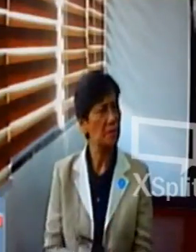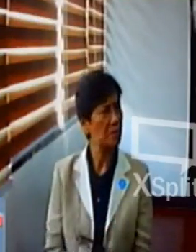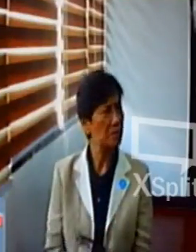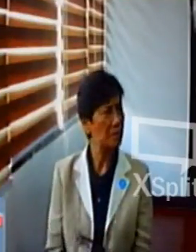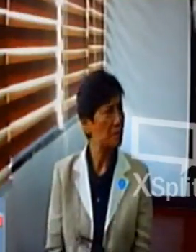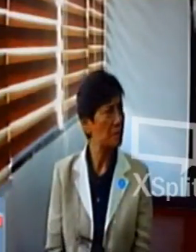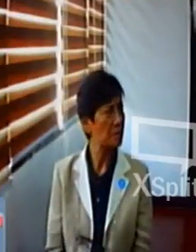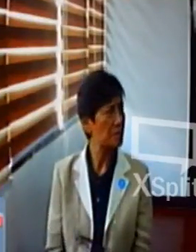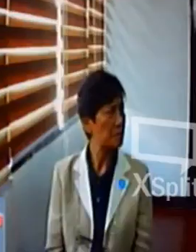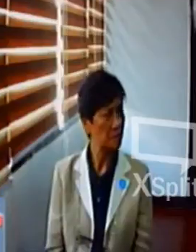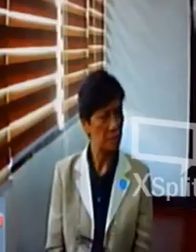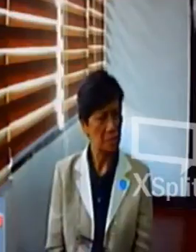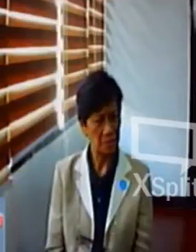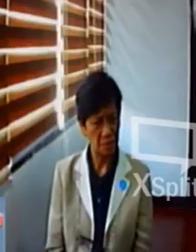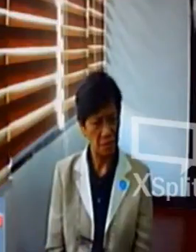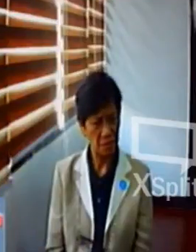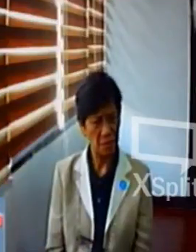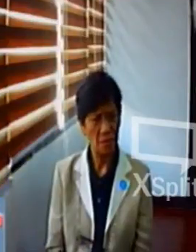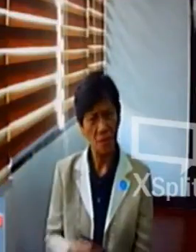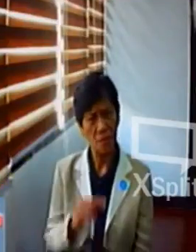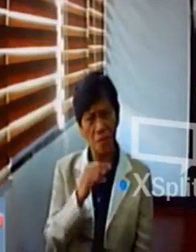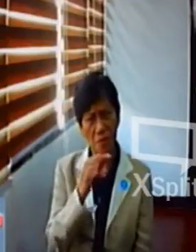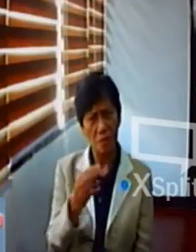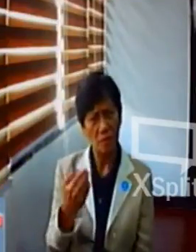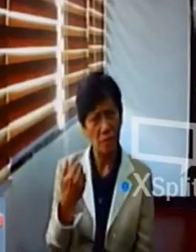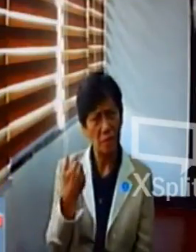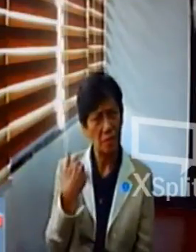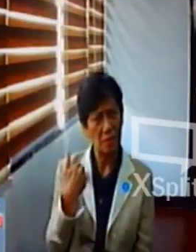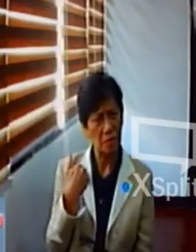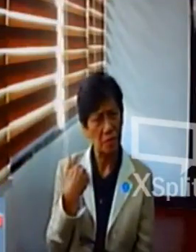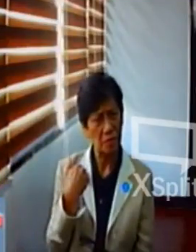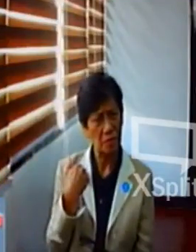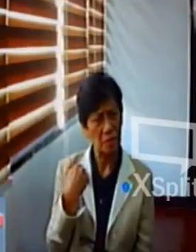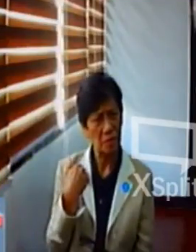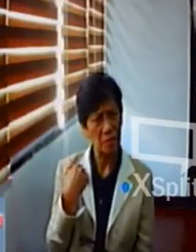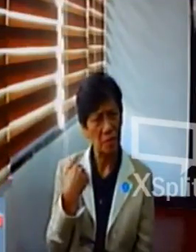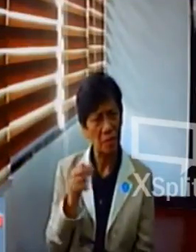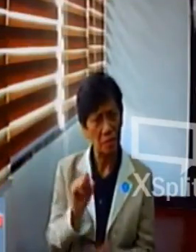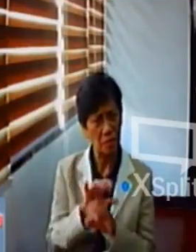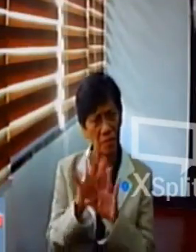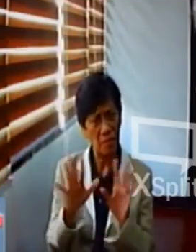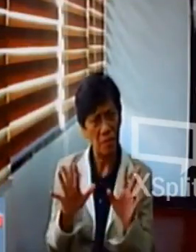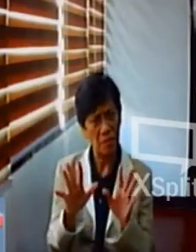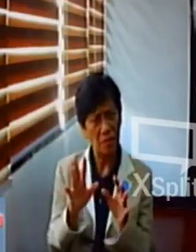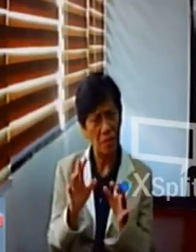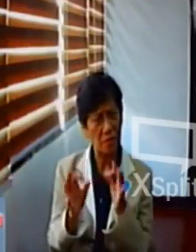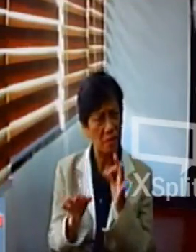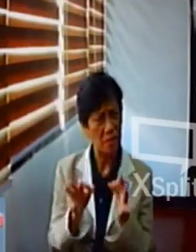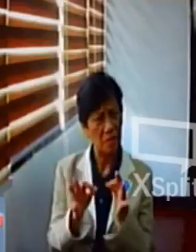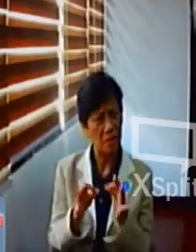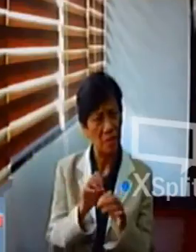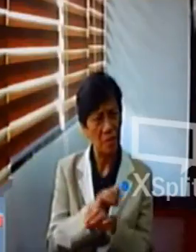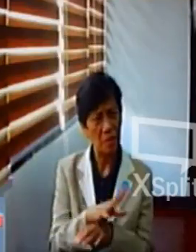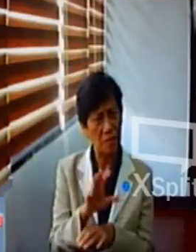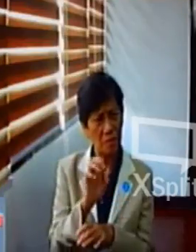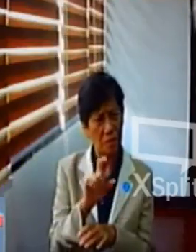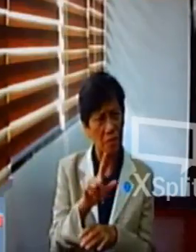it is not yet clear to you whether the effect is a direct cause of El Nino or climate change.